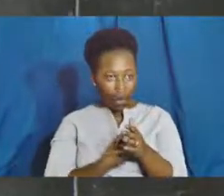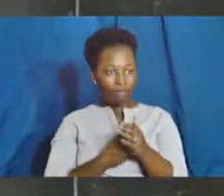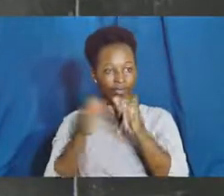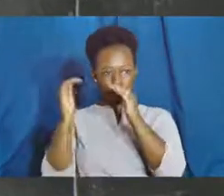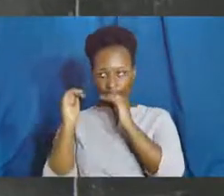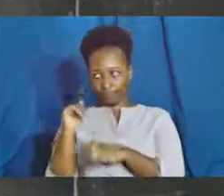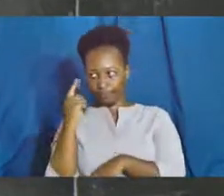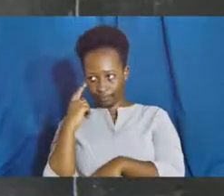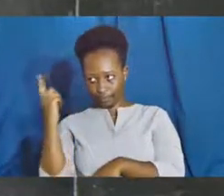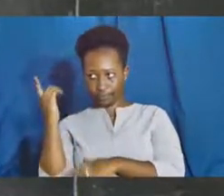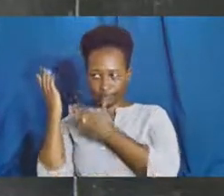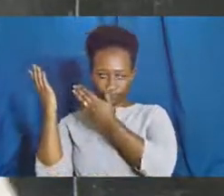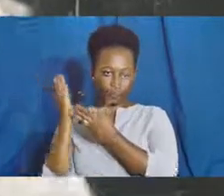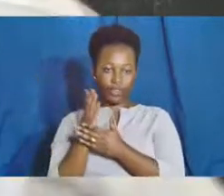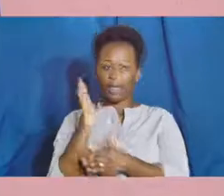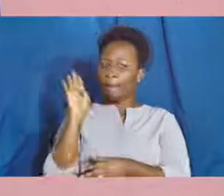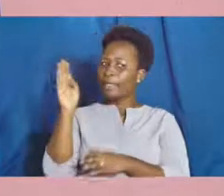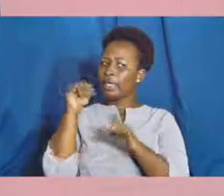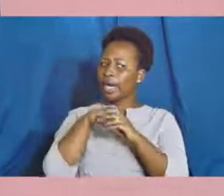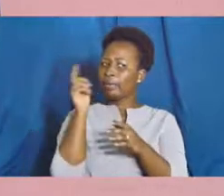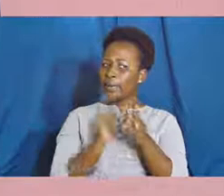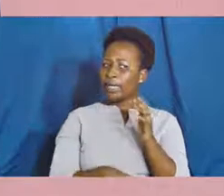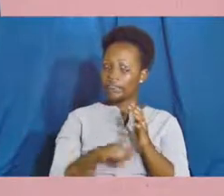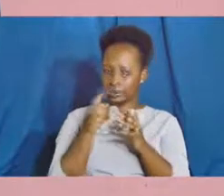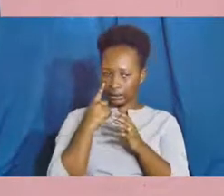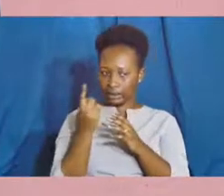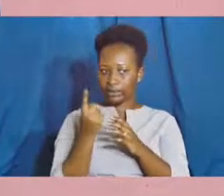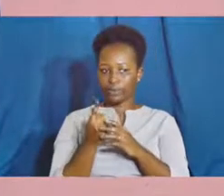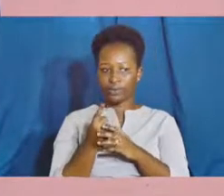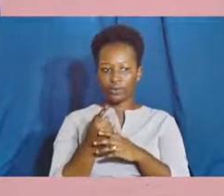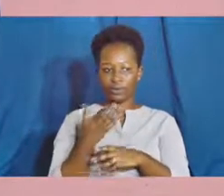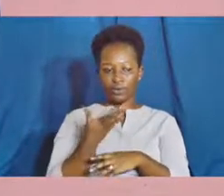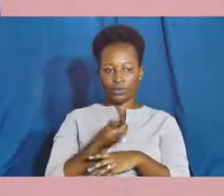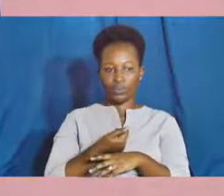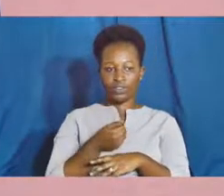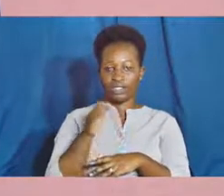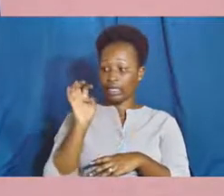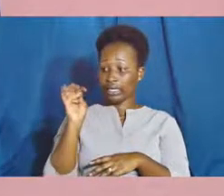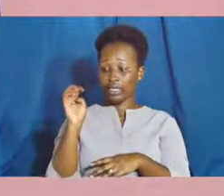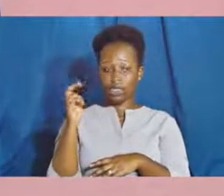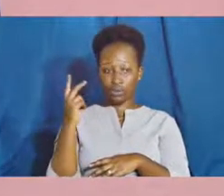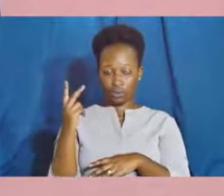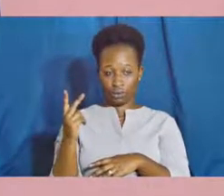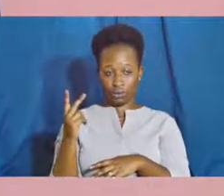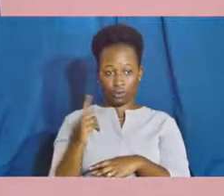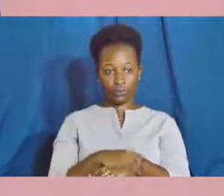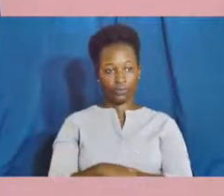have, what do we have there? So look, there is this E2, and